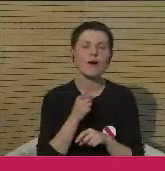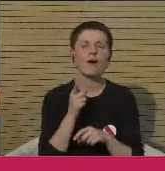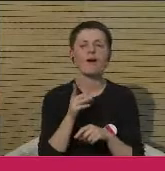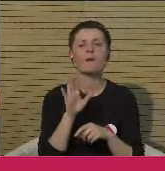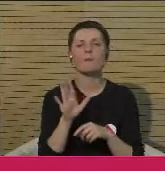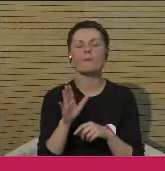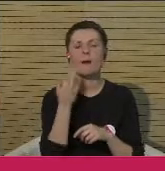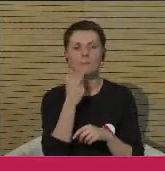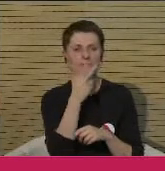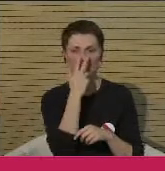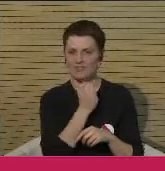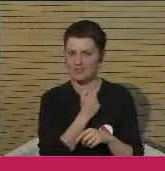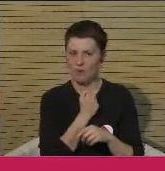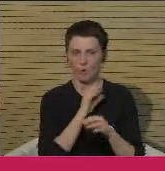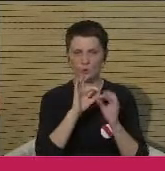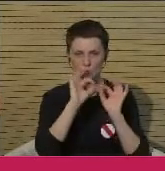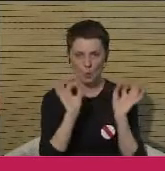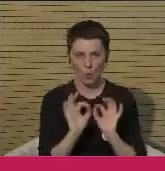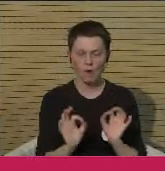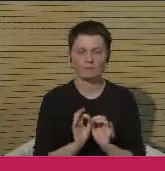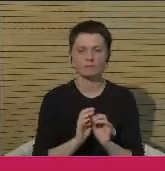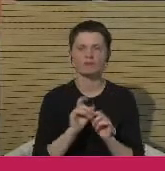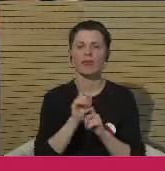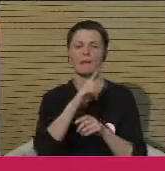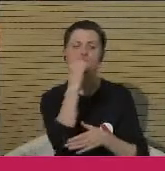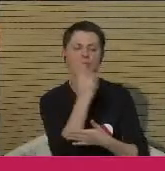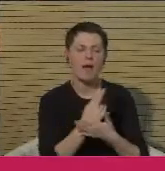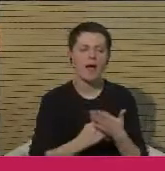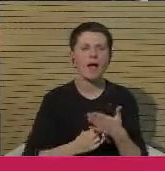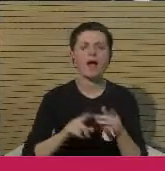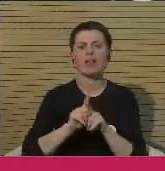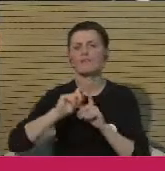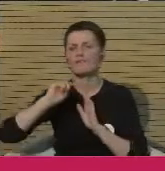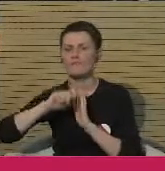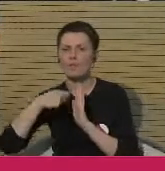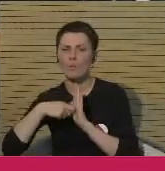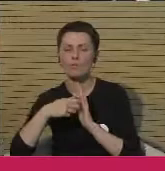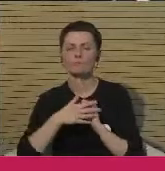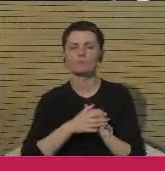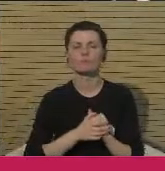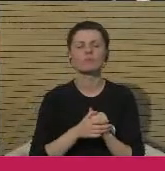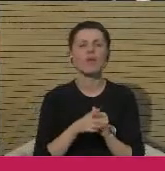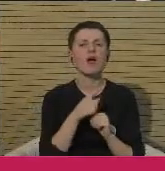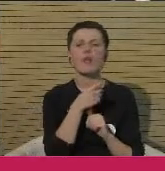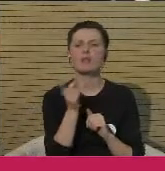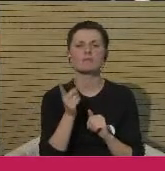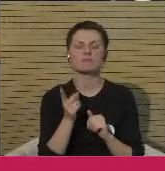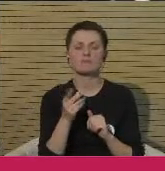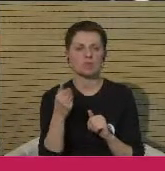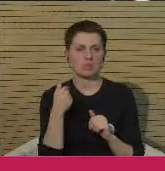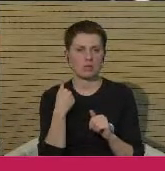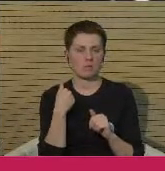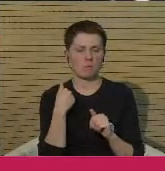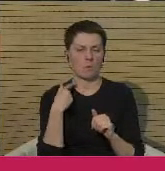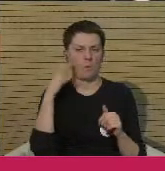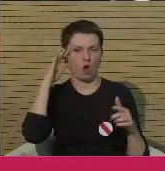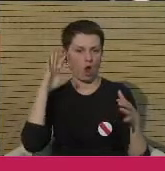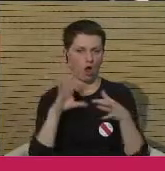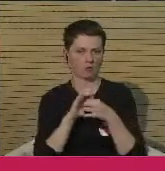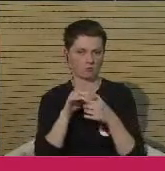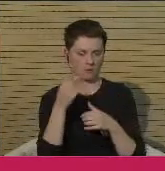a strange country because it has a very specific, very concrete film